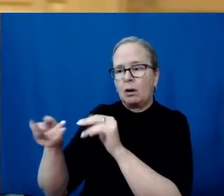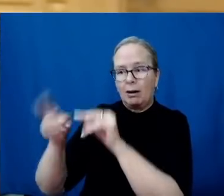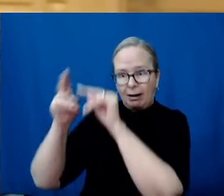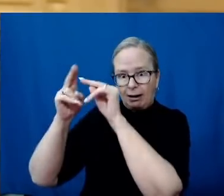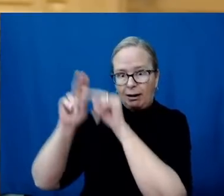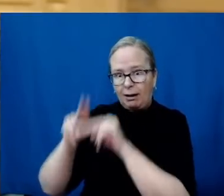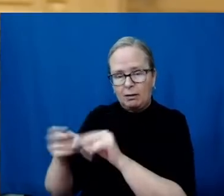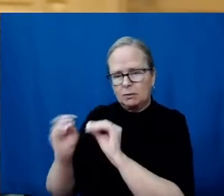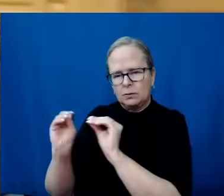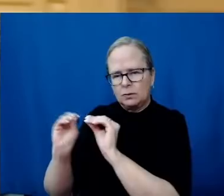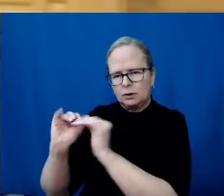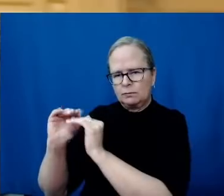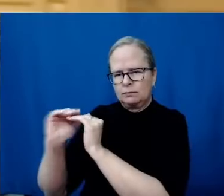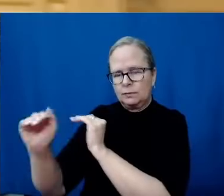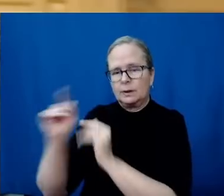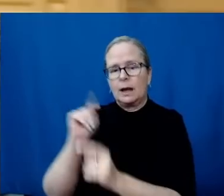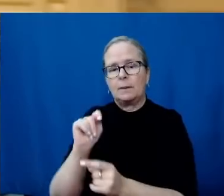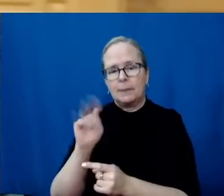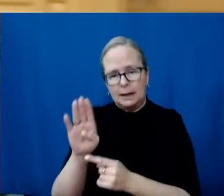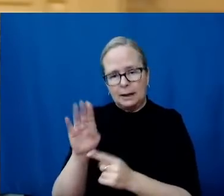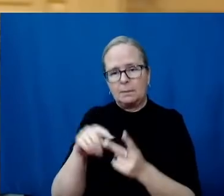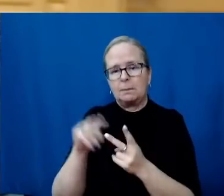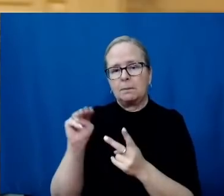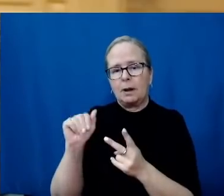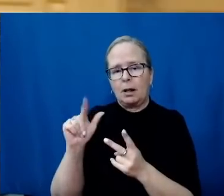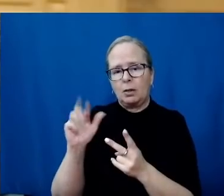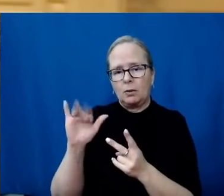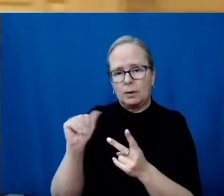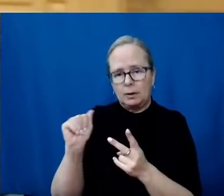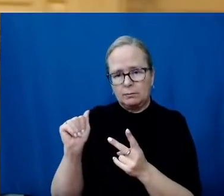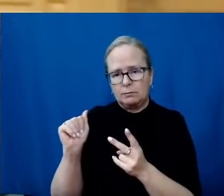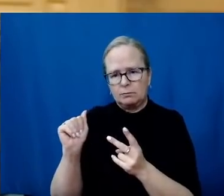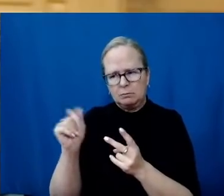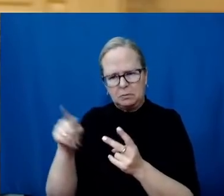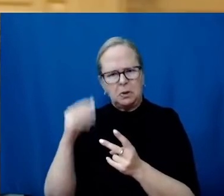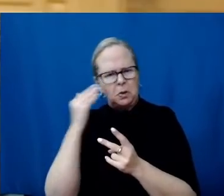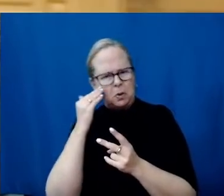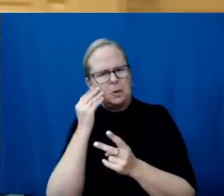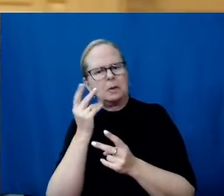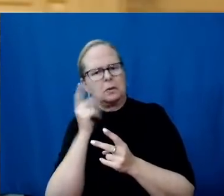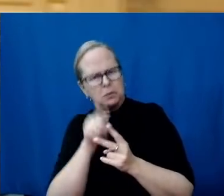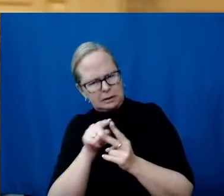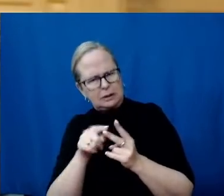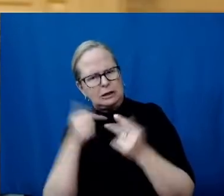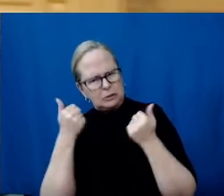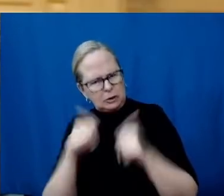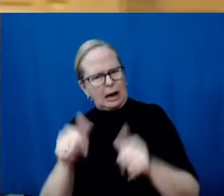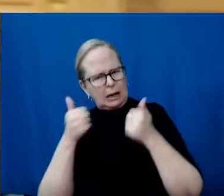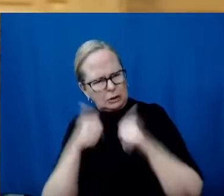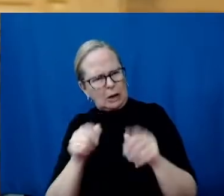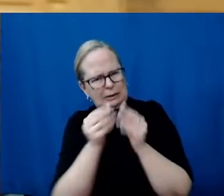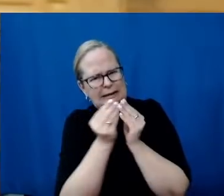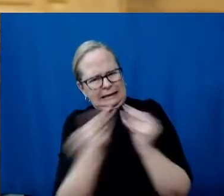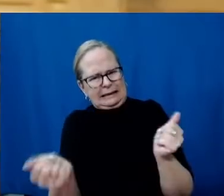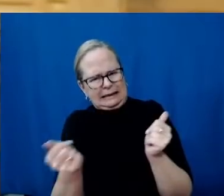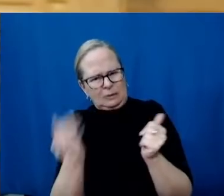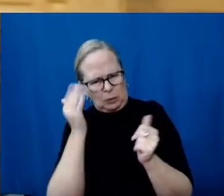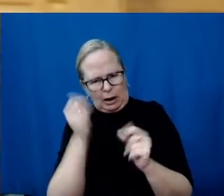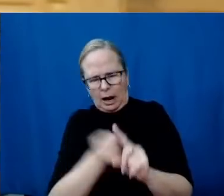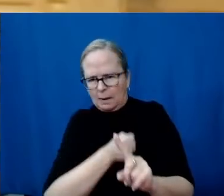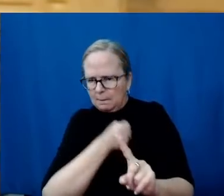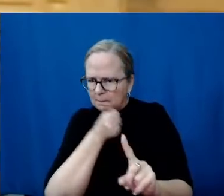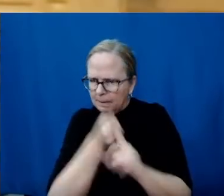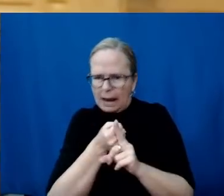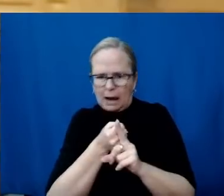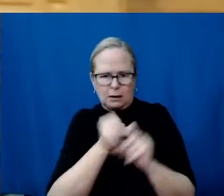malaria, no one would argue that there shouldn't be severe efforts made to curtail their impacts, because they have huge impacts on the society